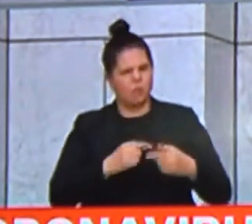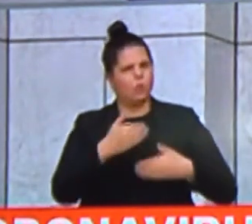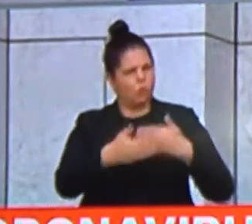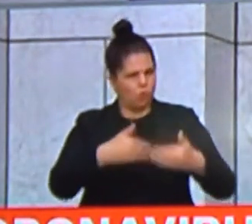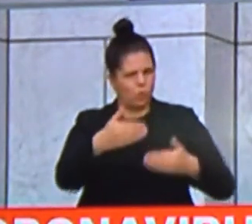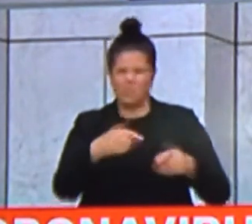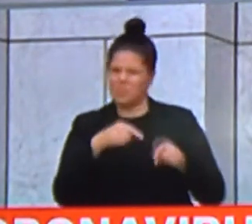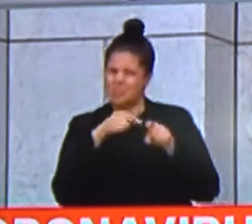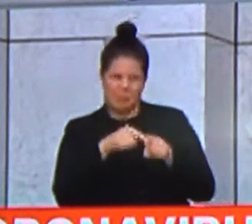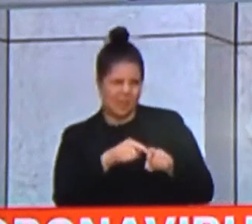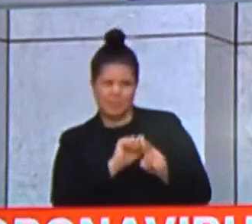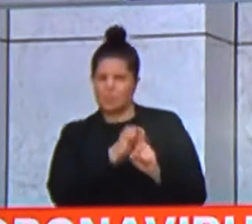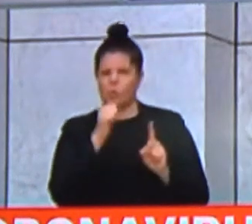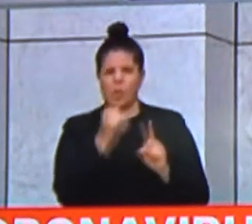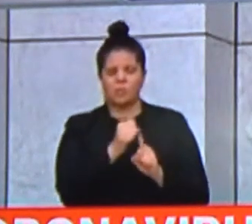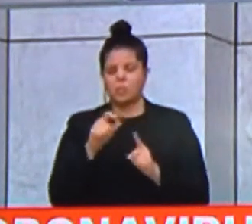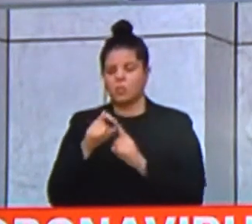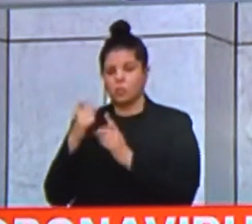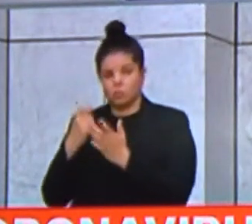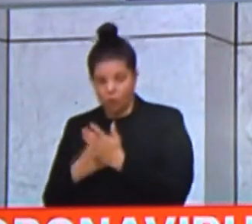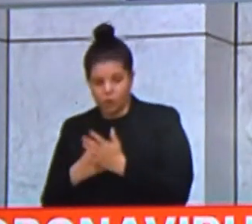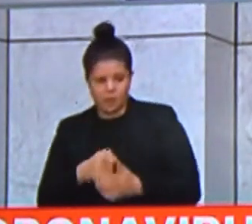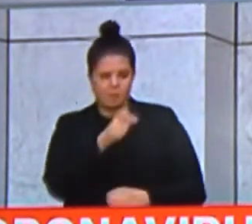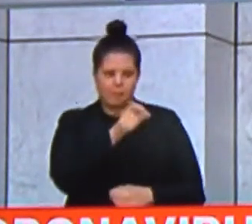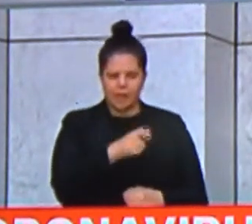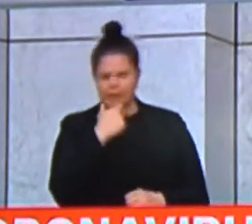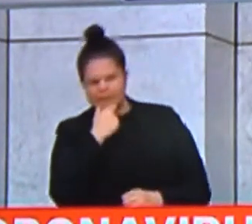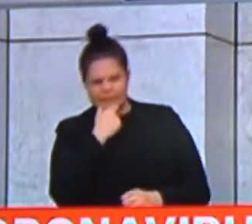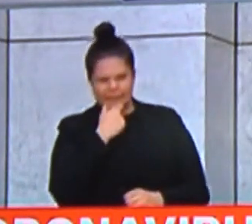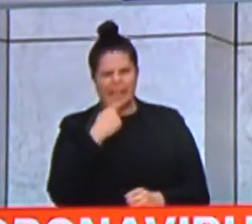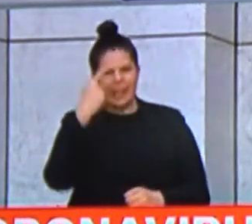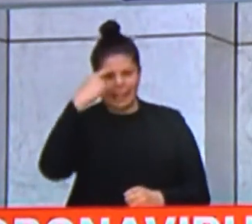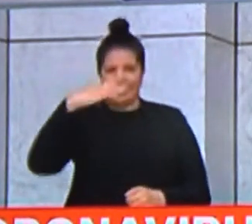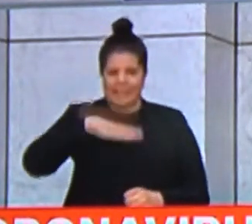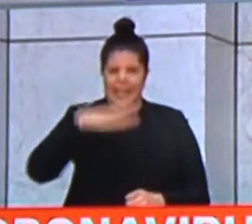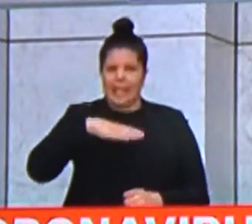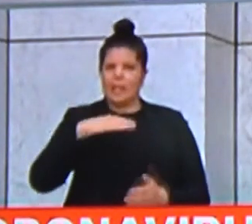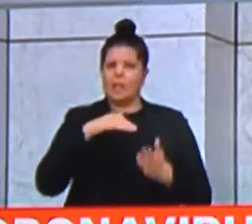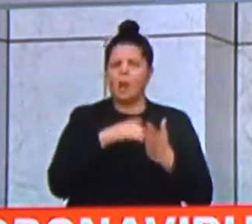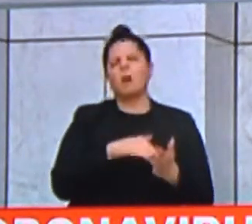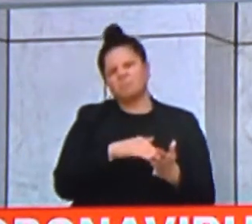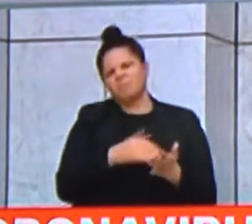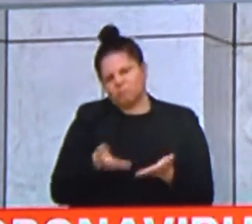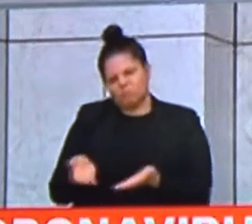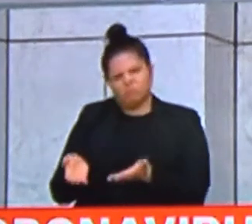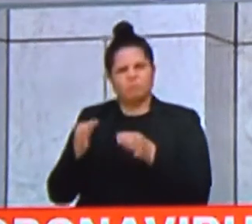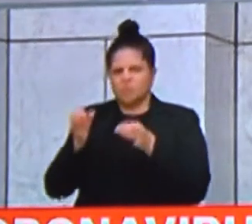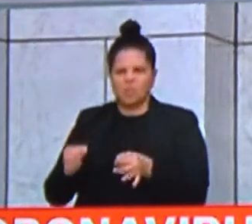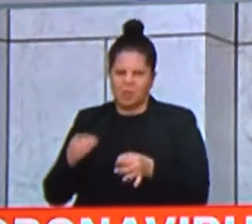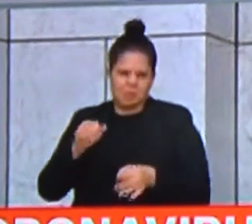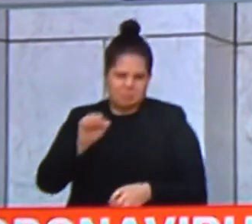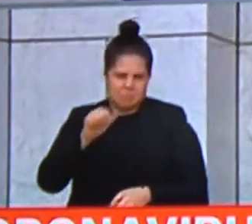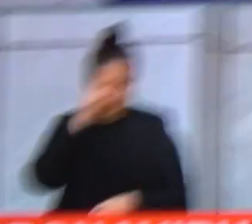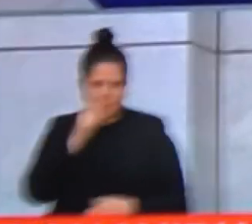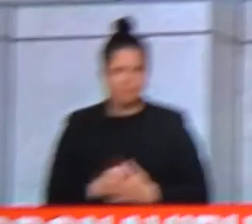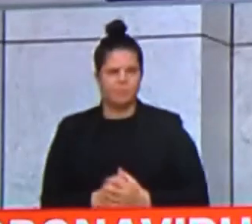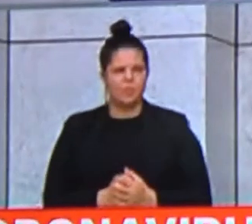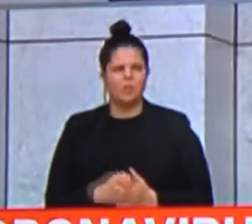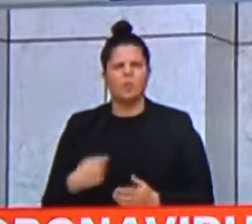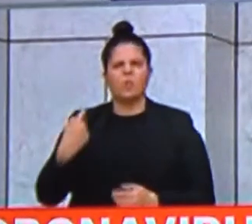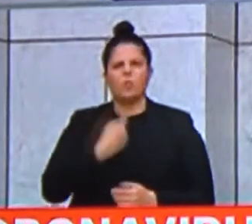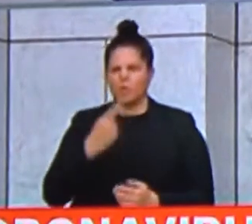is 1.8%. In South Korea it's 2.4%. In Canada it's 2.6%. So what you can